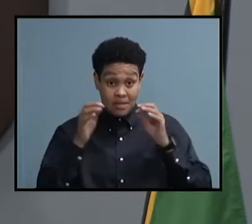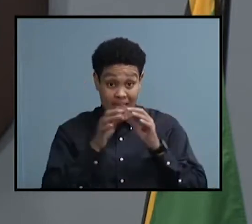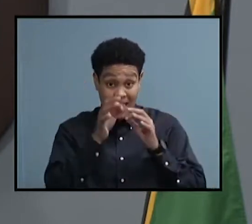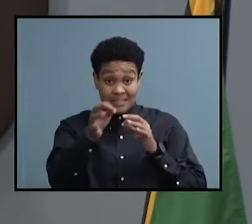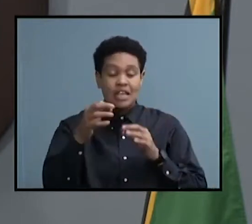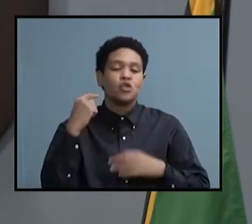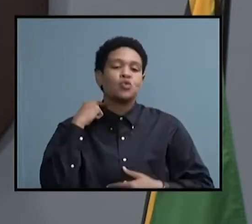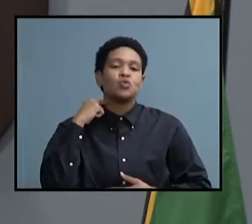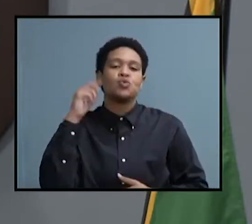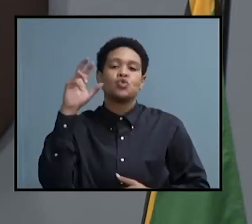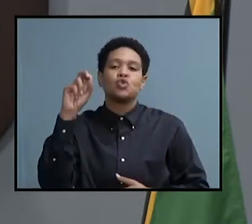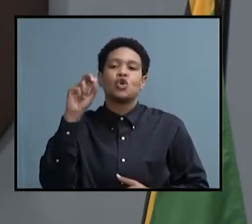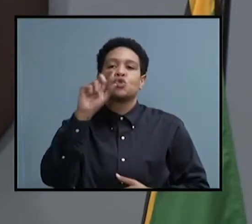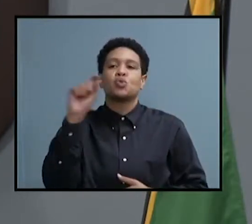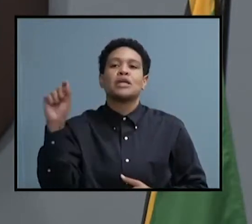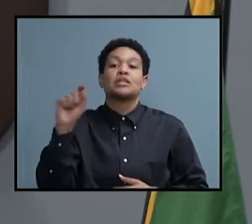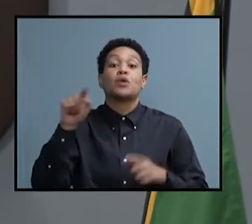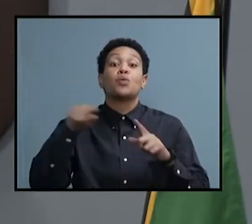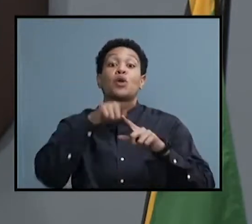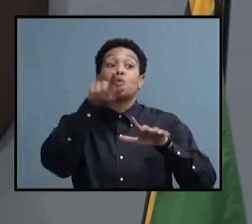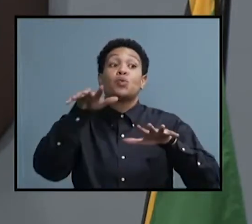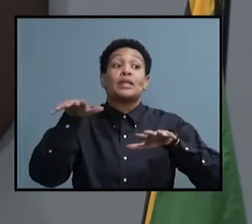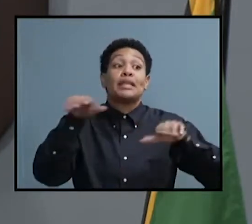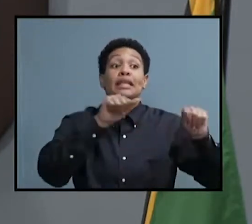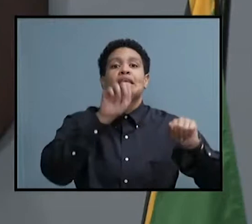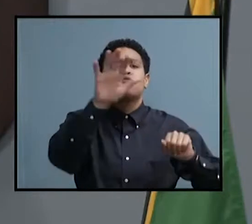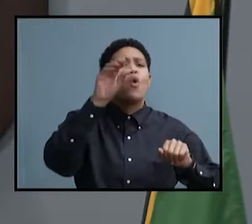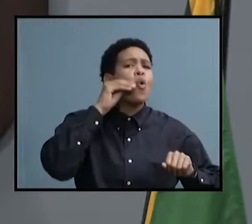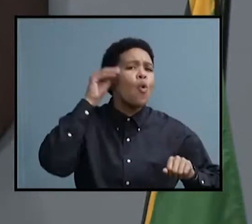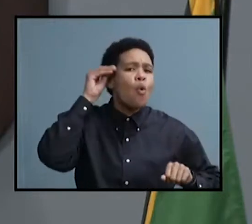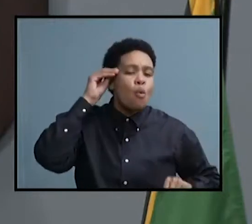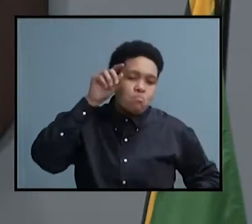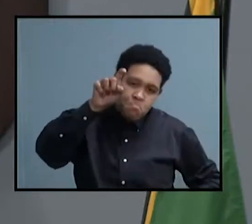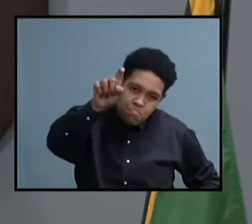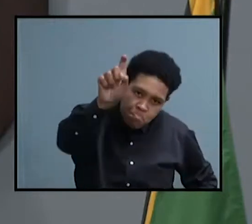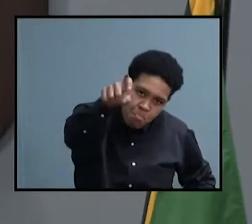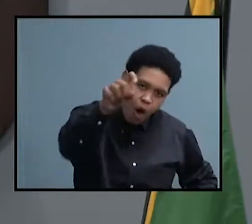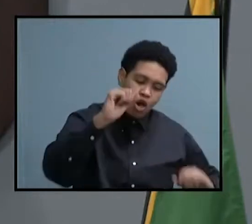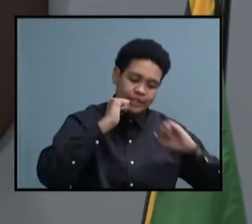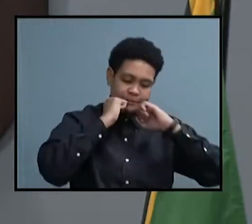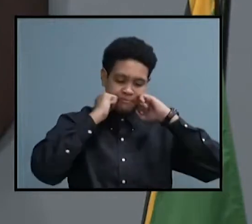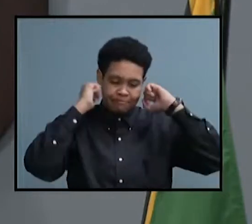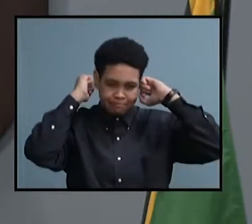2020. Now, once you leave your home, you must wear a mask